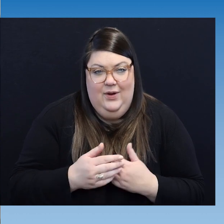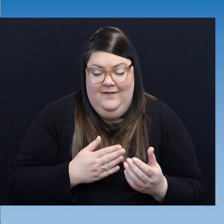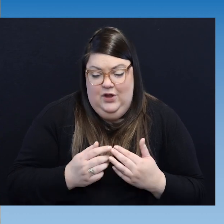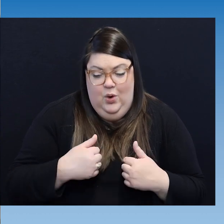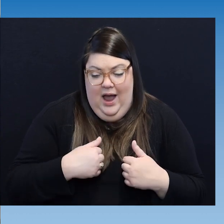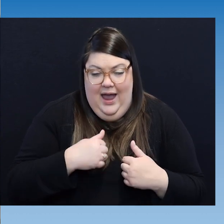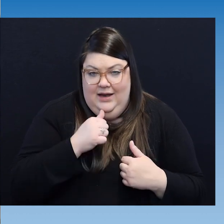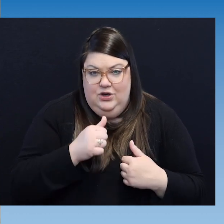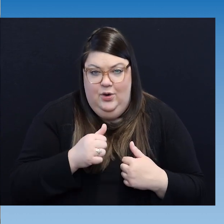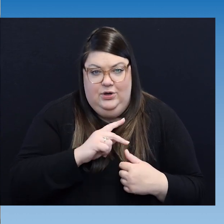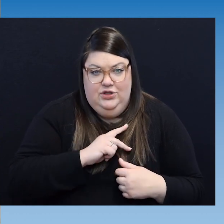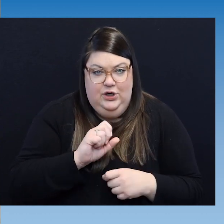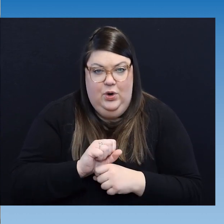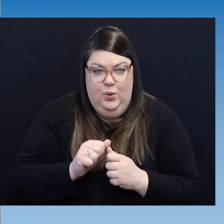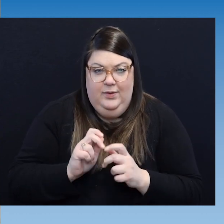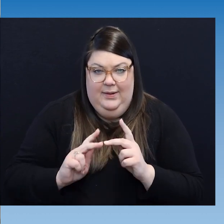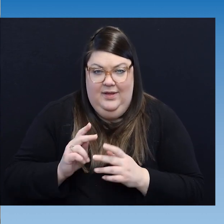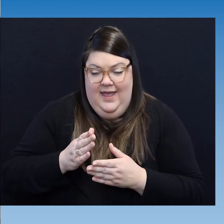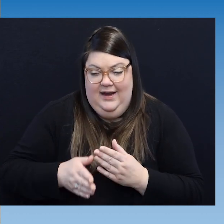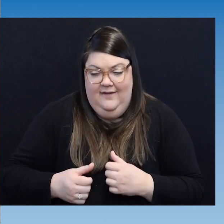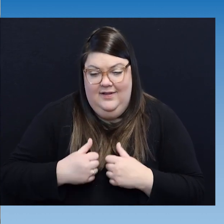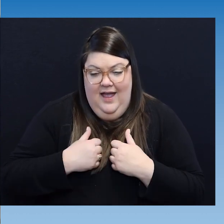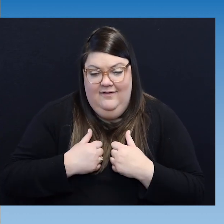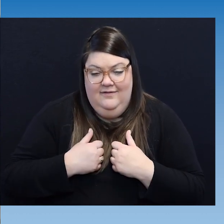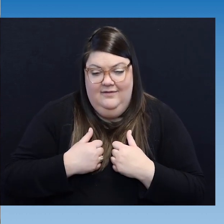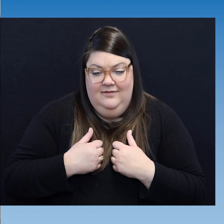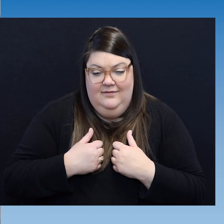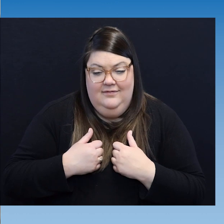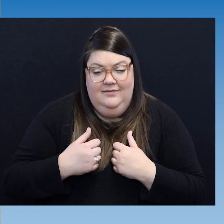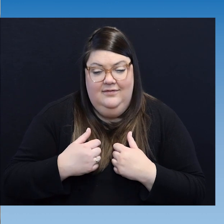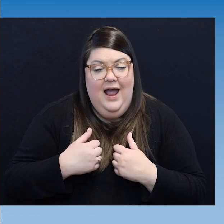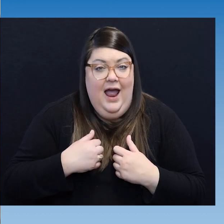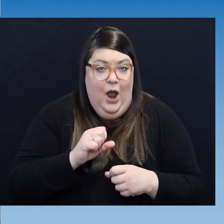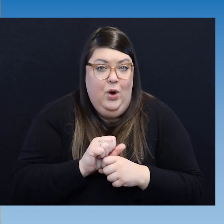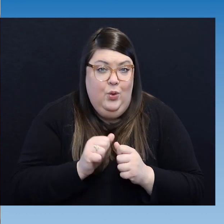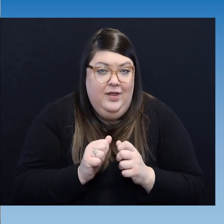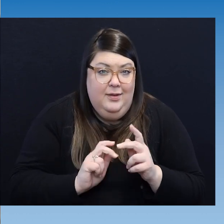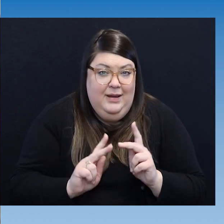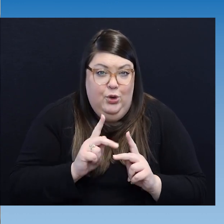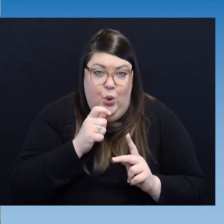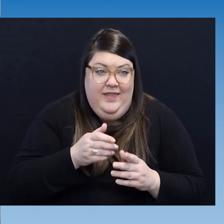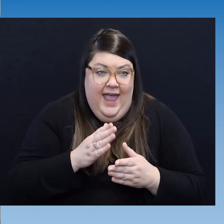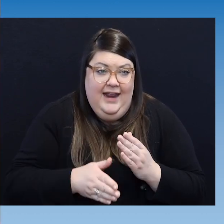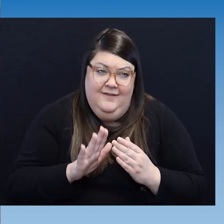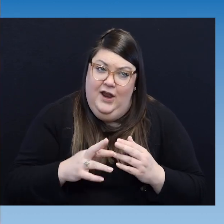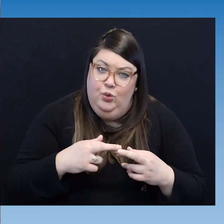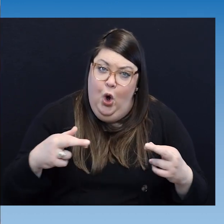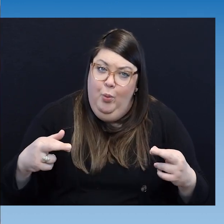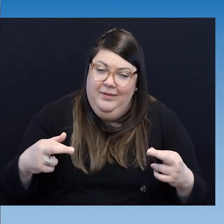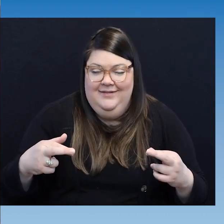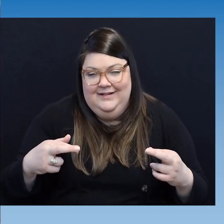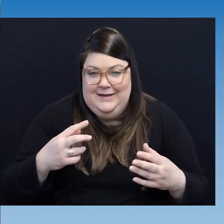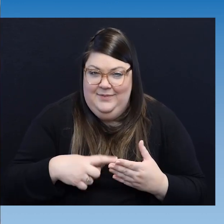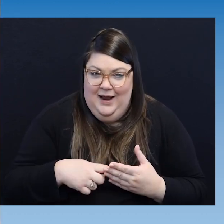don't work with people at the end of life, I work with people who are at the end of their rope sometimes. Same